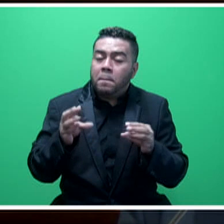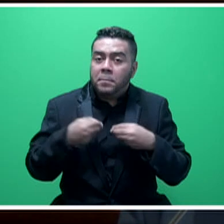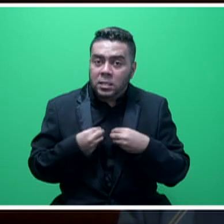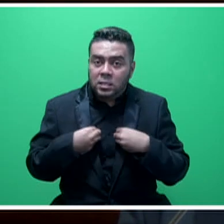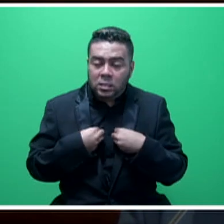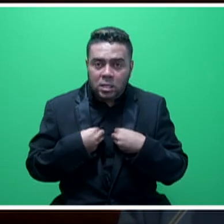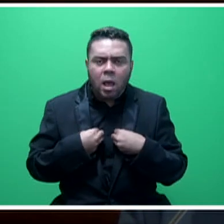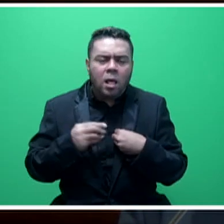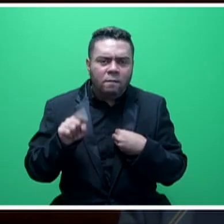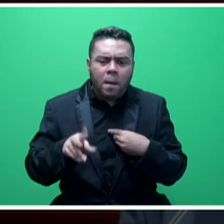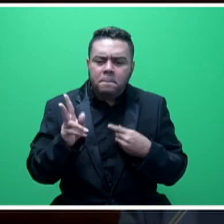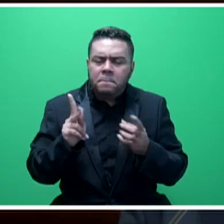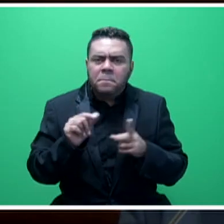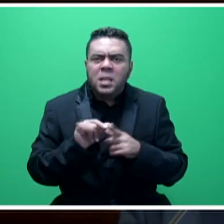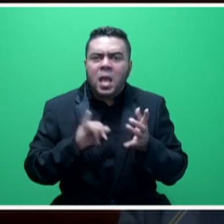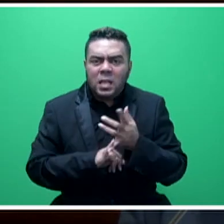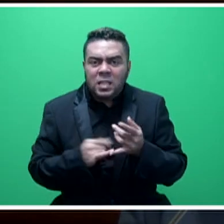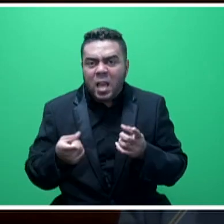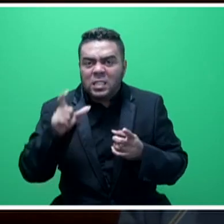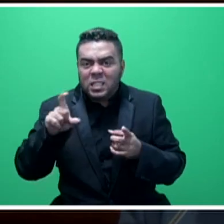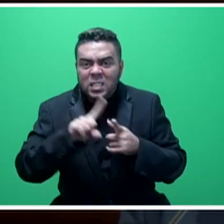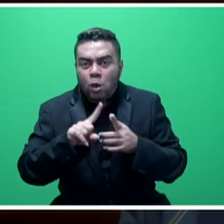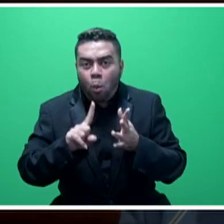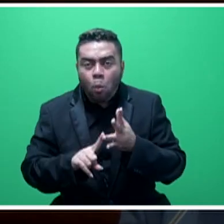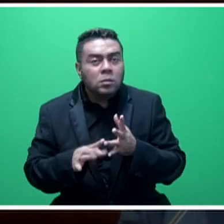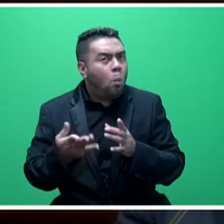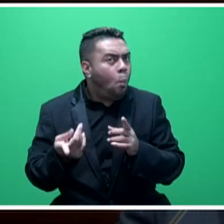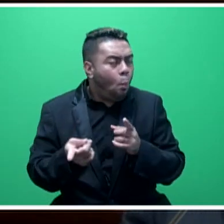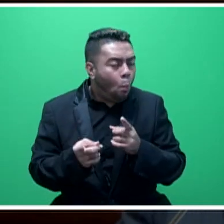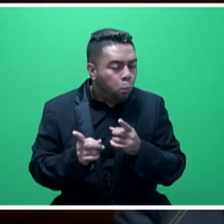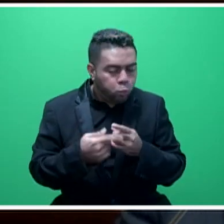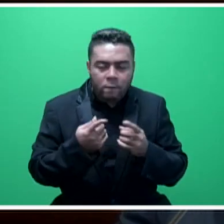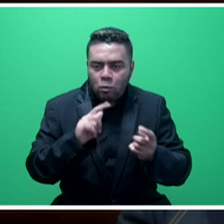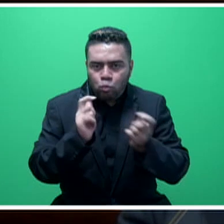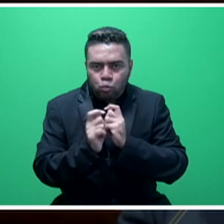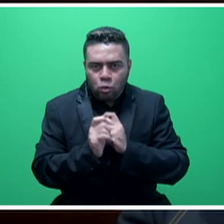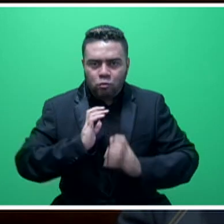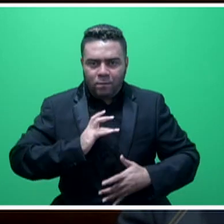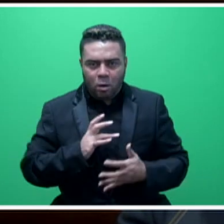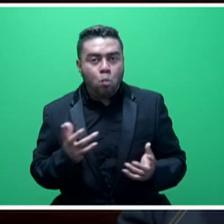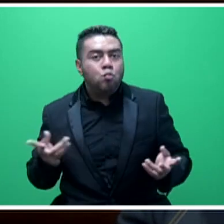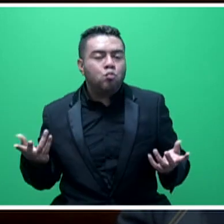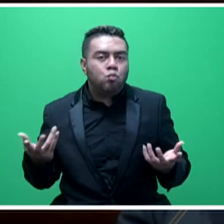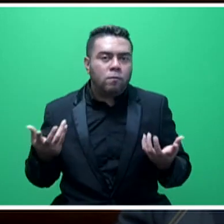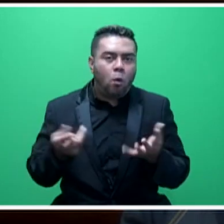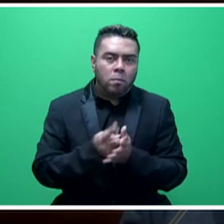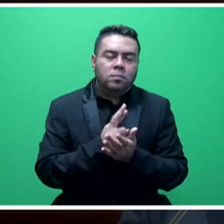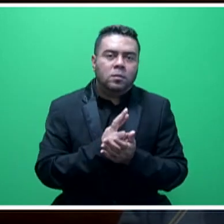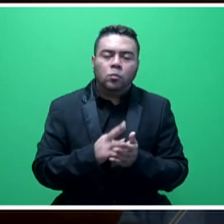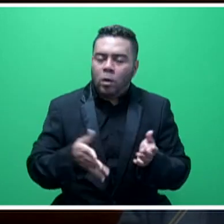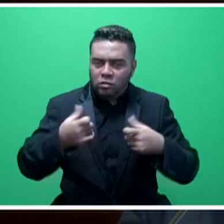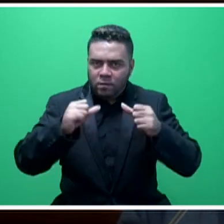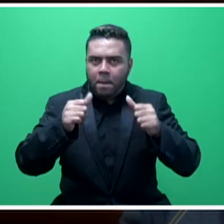collaborative group of permanent secretaries and CEOs of approval agencies, we will undertake transformational reforms to achieve the desired results for the betterment